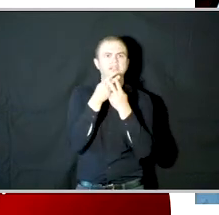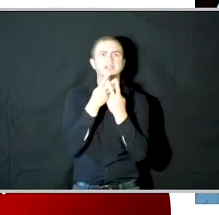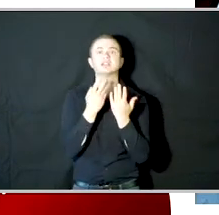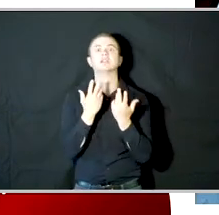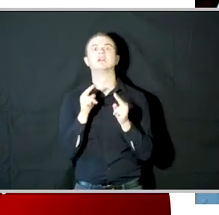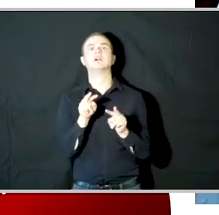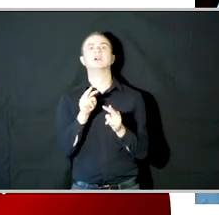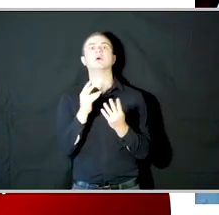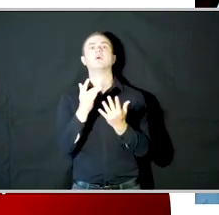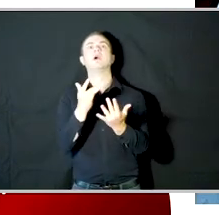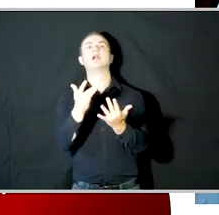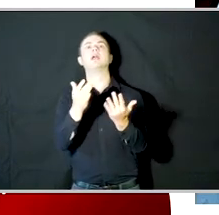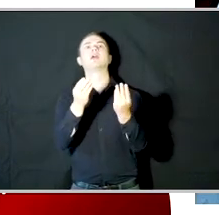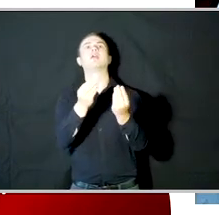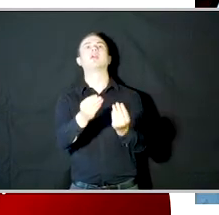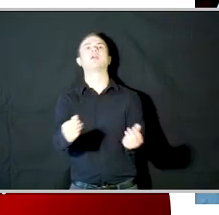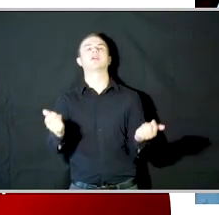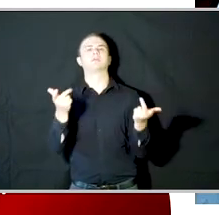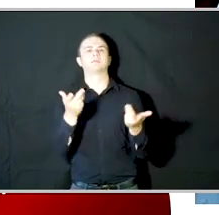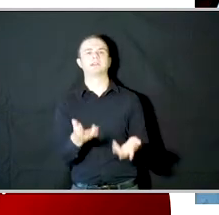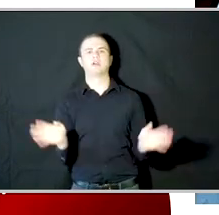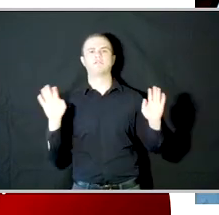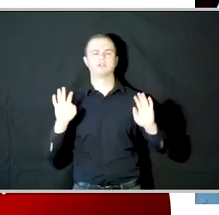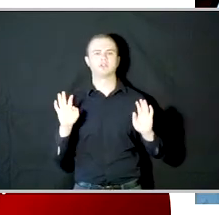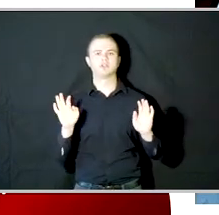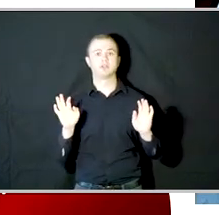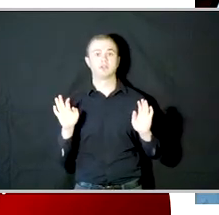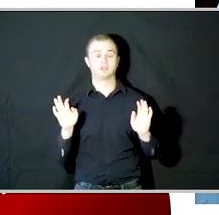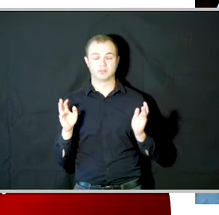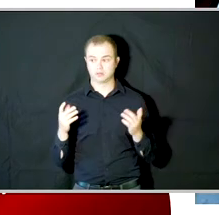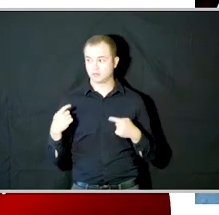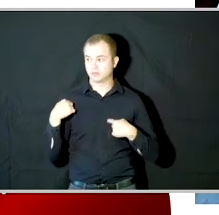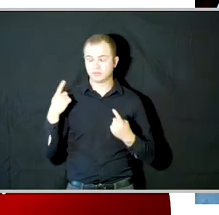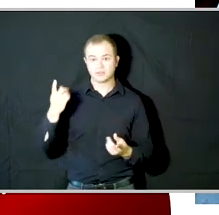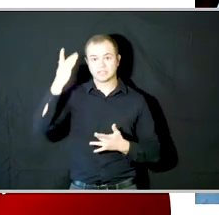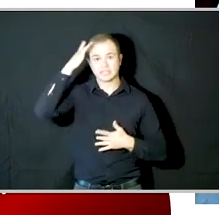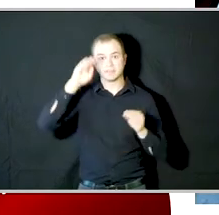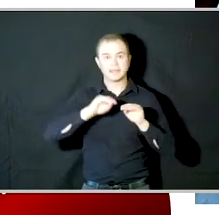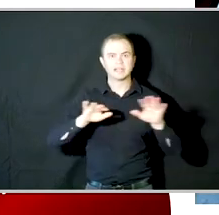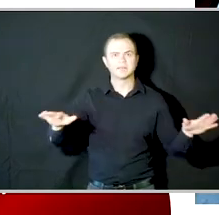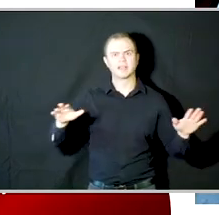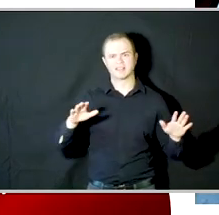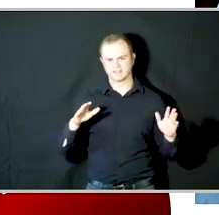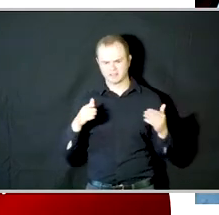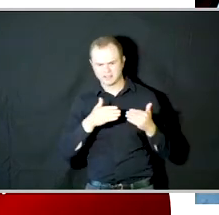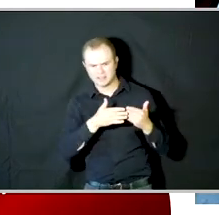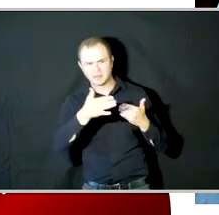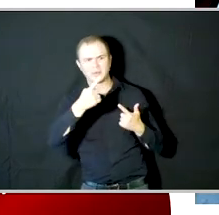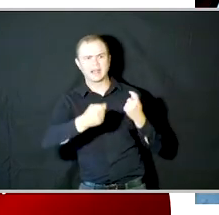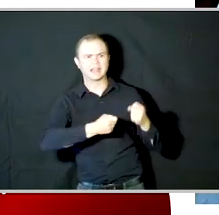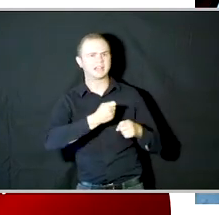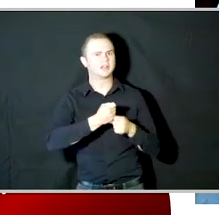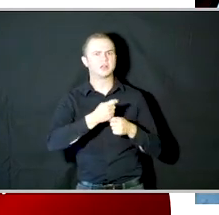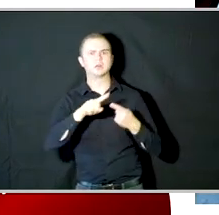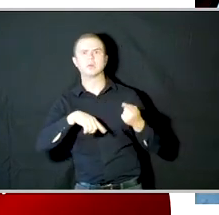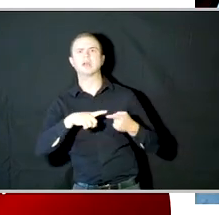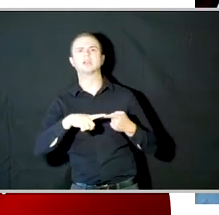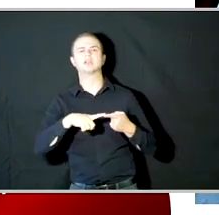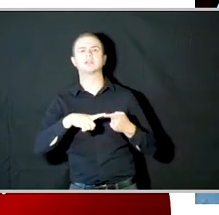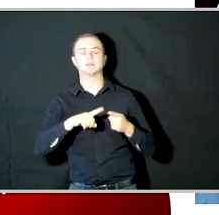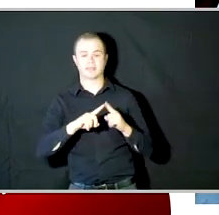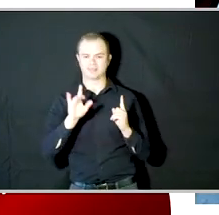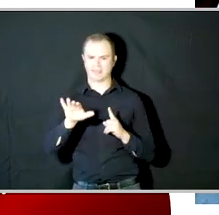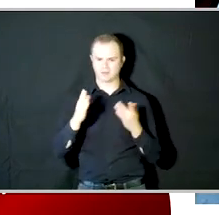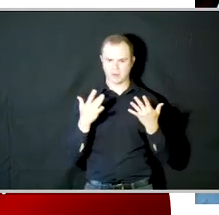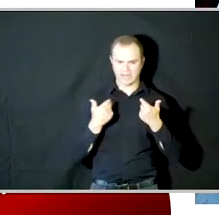be over. While much of the pandemic has been a year of unknown timing, the waiting game depicts two